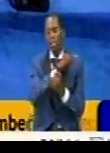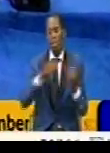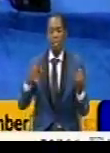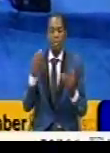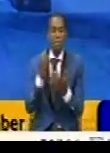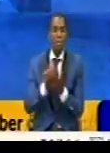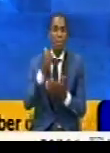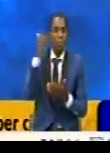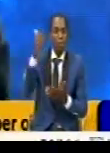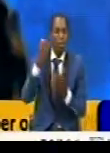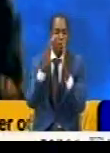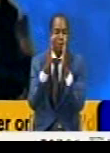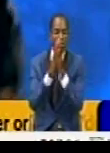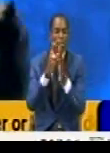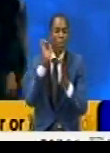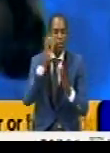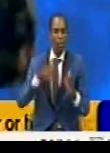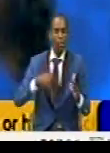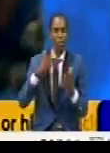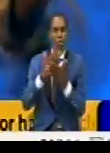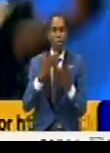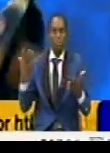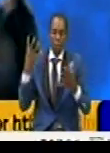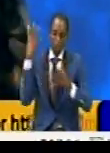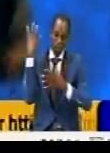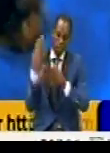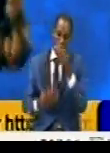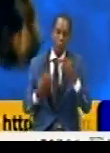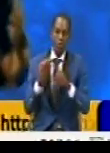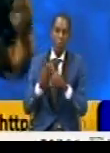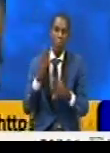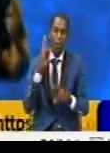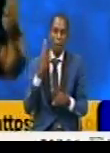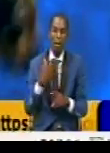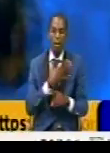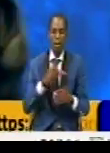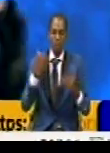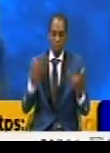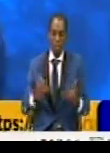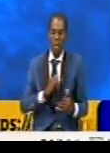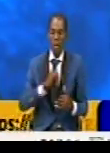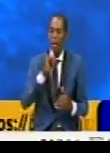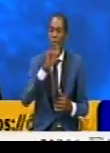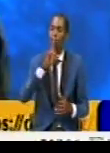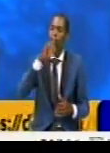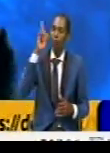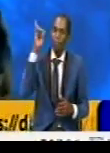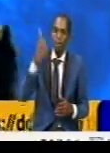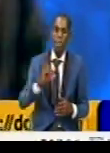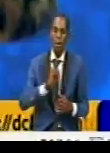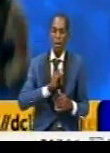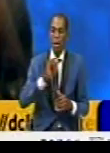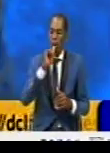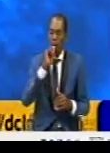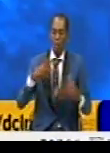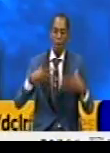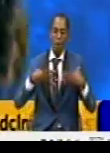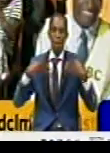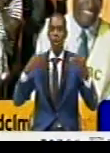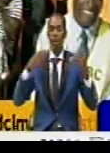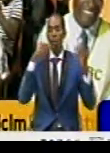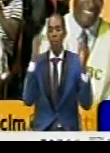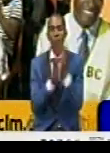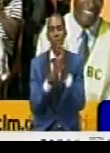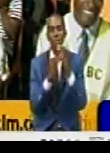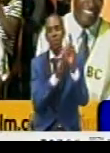praying, the last amen, I felt something left my body. Something, a personality left my body. Now I am strong. I went